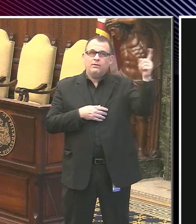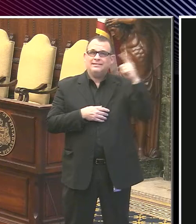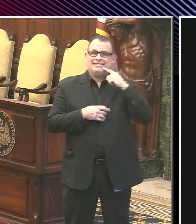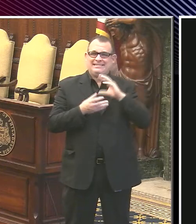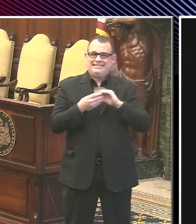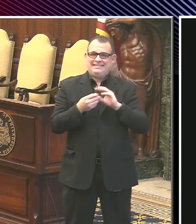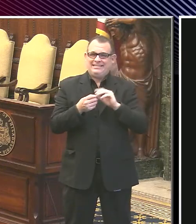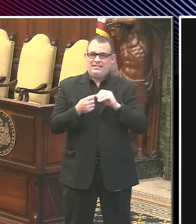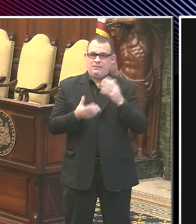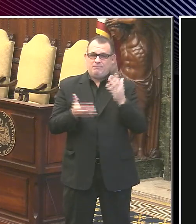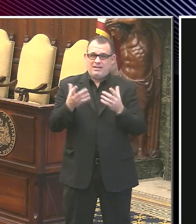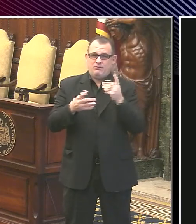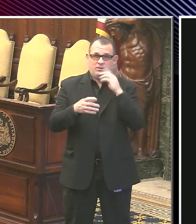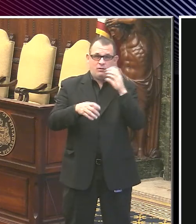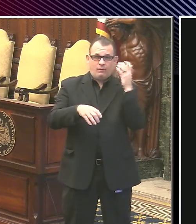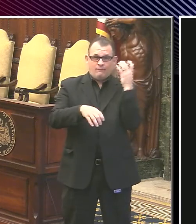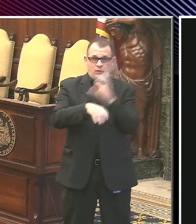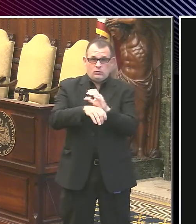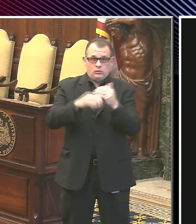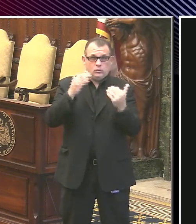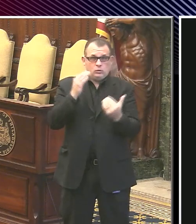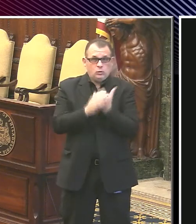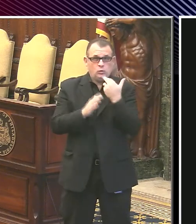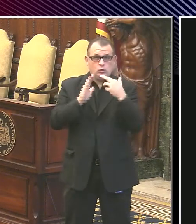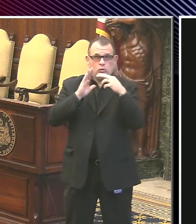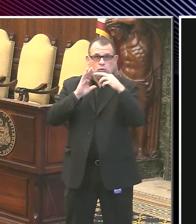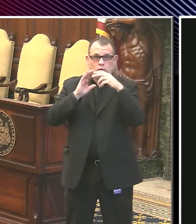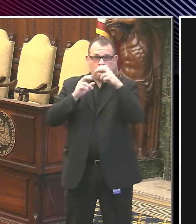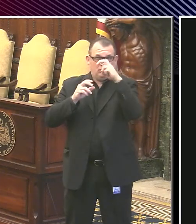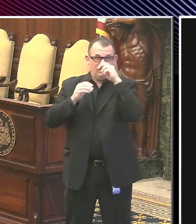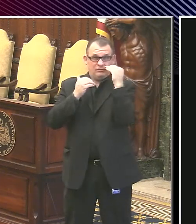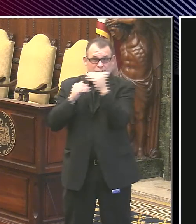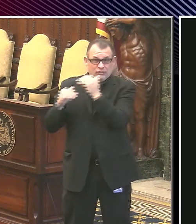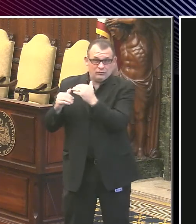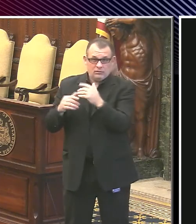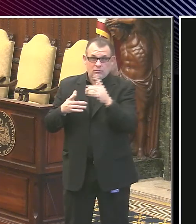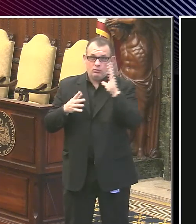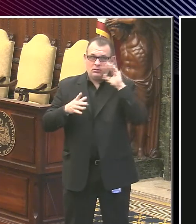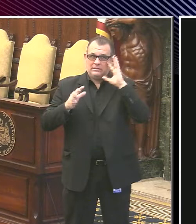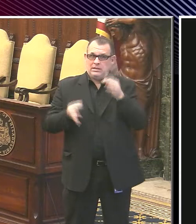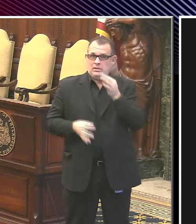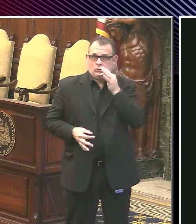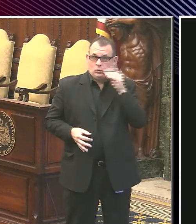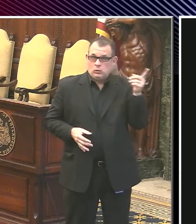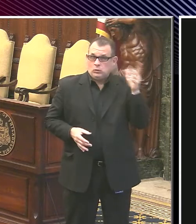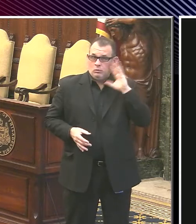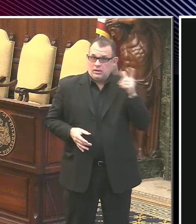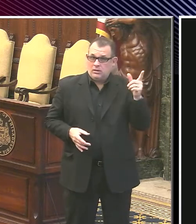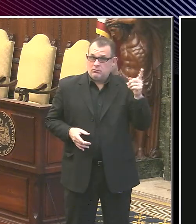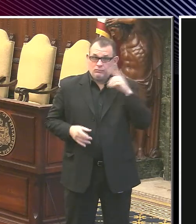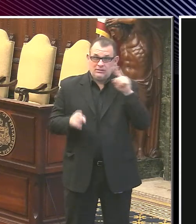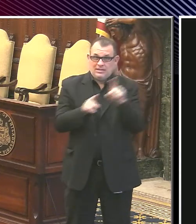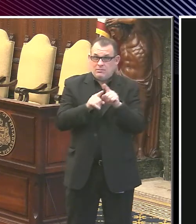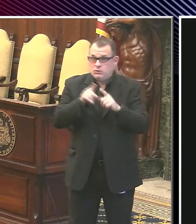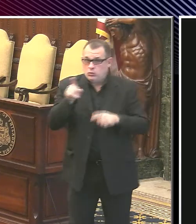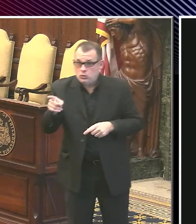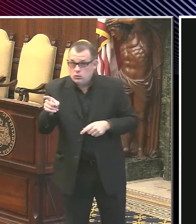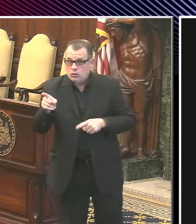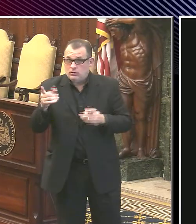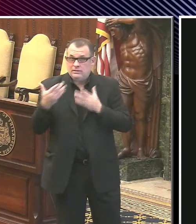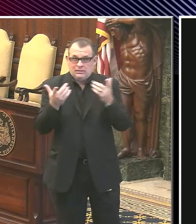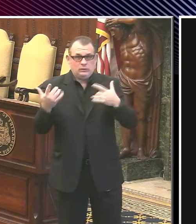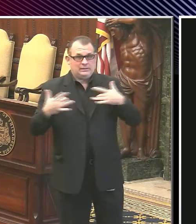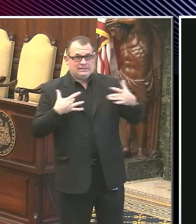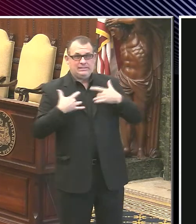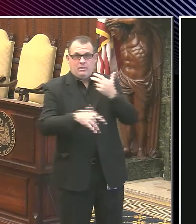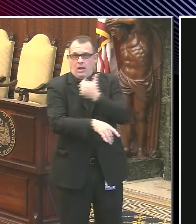new restrictions and will make the decision fairly soon. He, like you, have raised concerns about hospitals. Dr. Farley, from